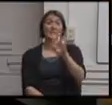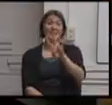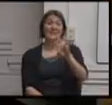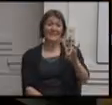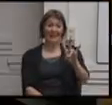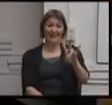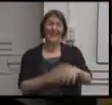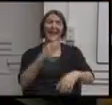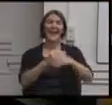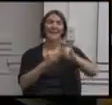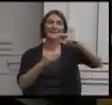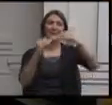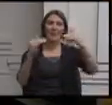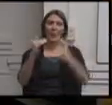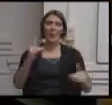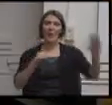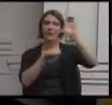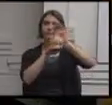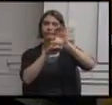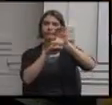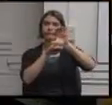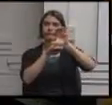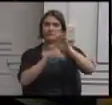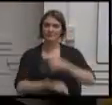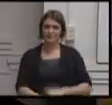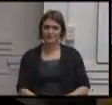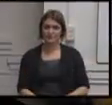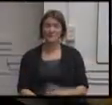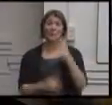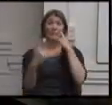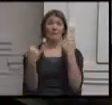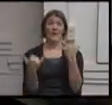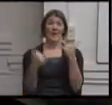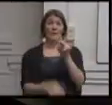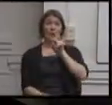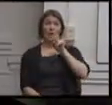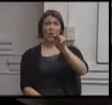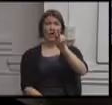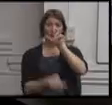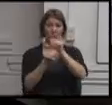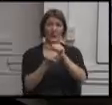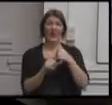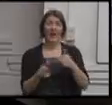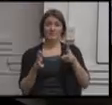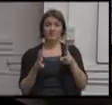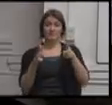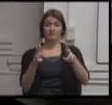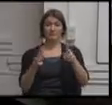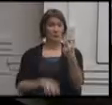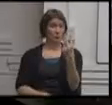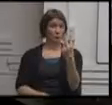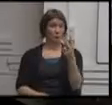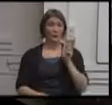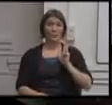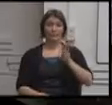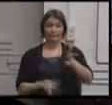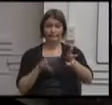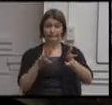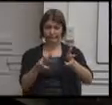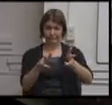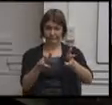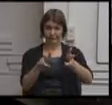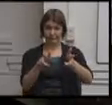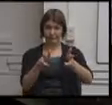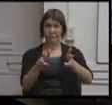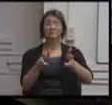the second floor addition was put on. So today the station houses 2 engines. One is a frontline truck,